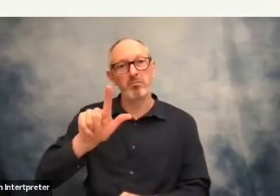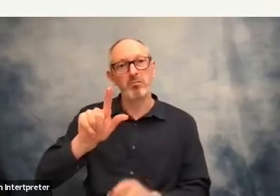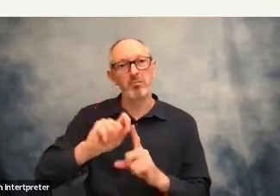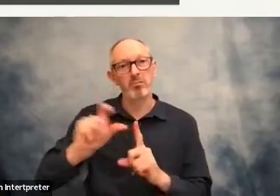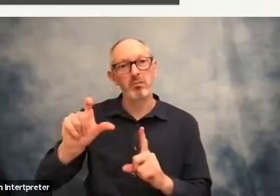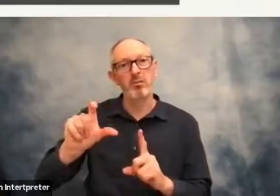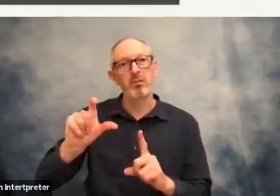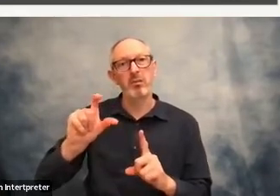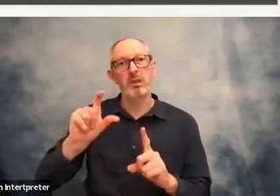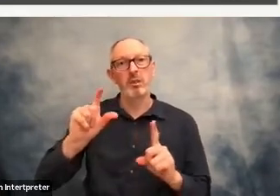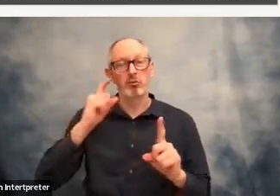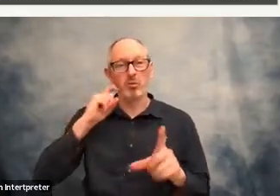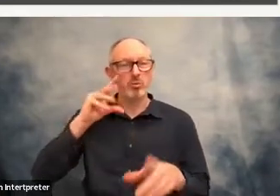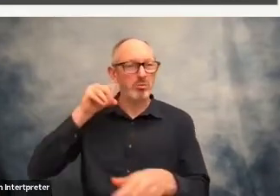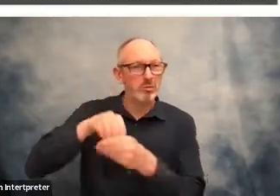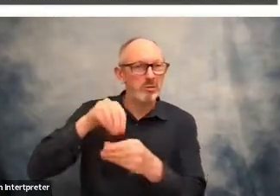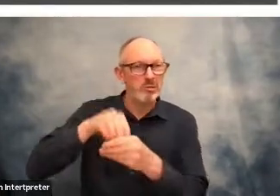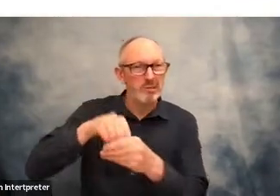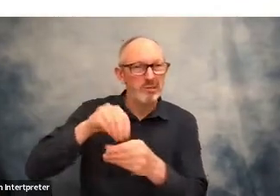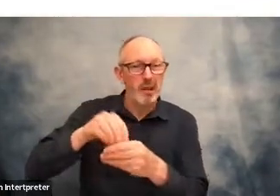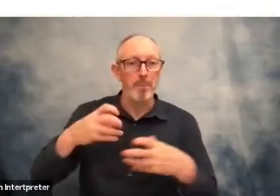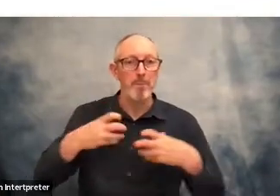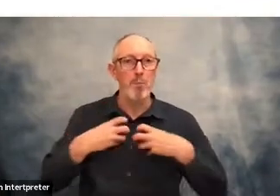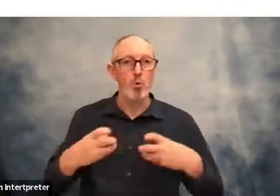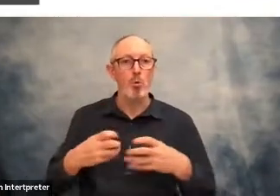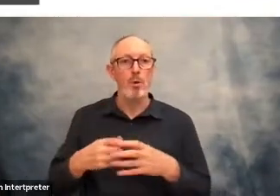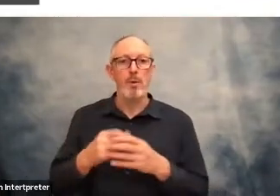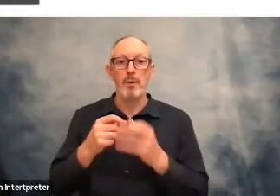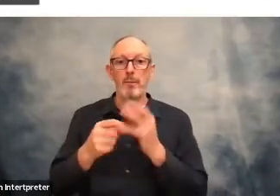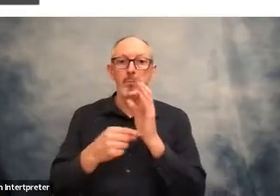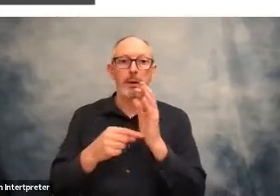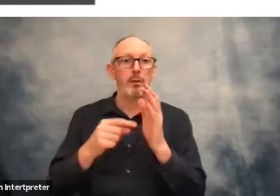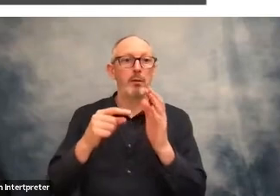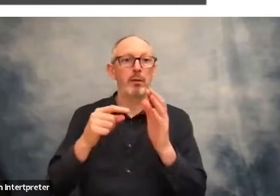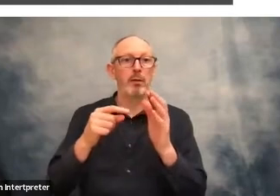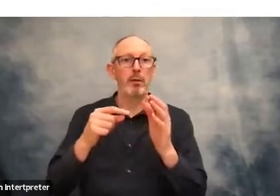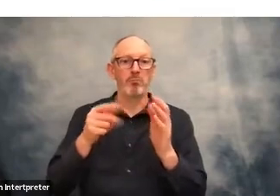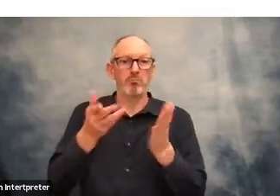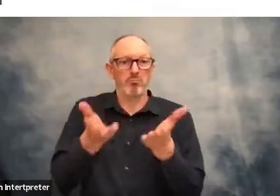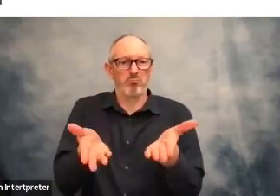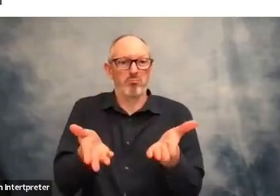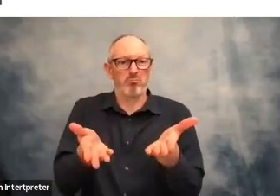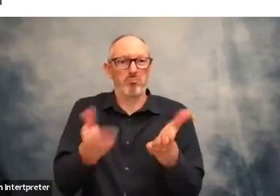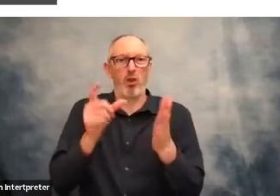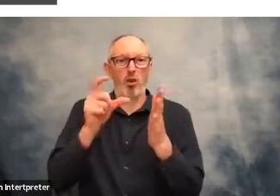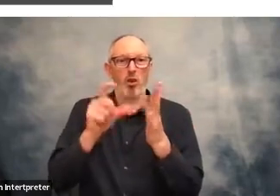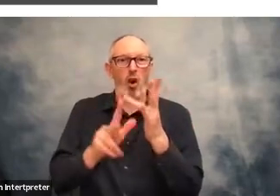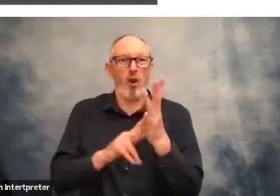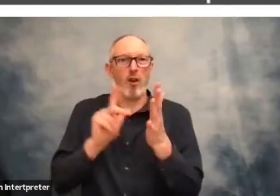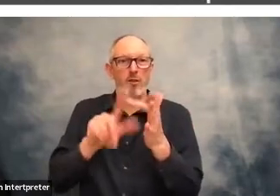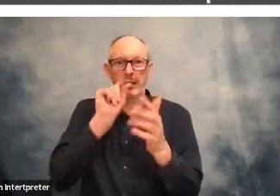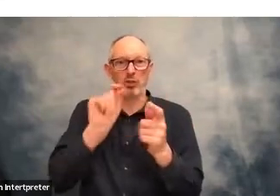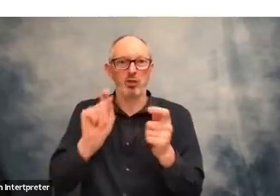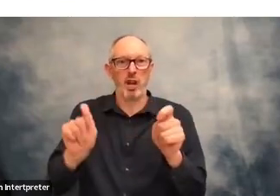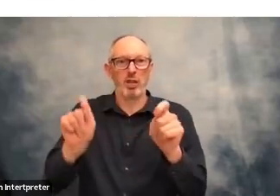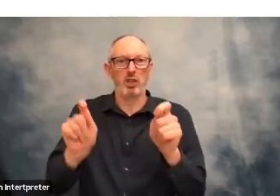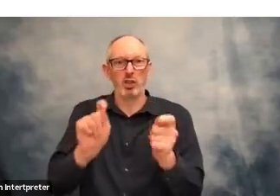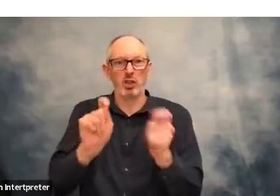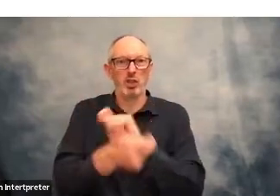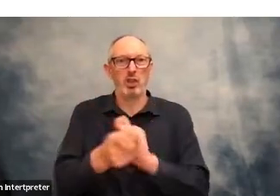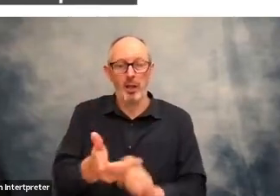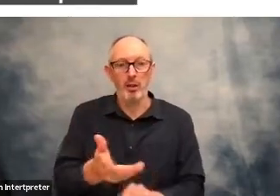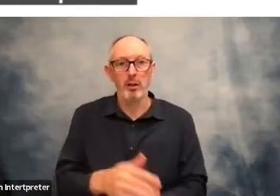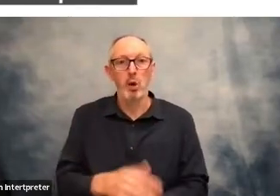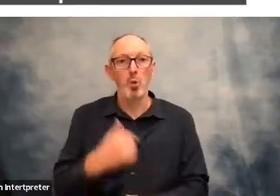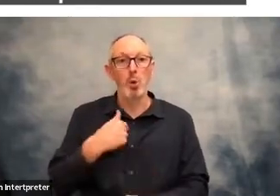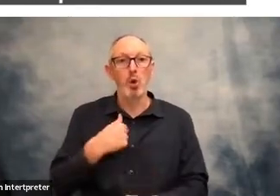verbal or written instructions alone. Cove changes that. We are not a compliance tool. We are an empowerment platform